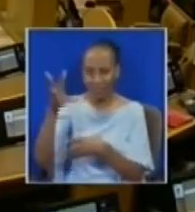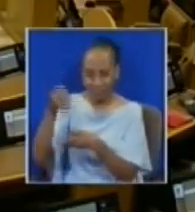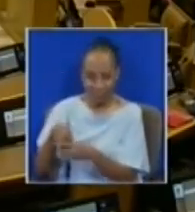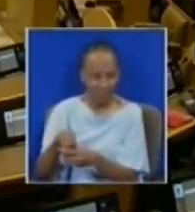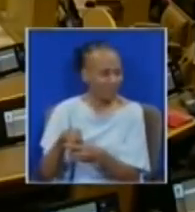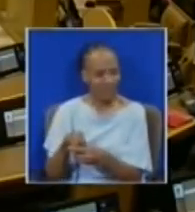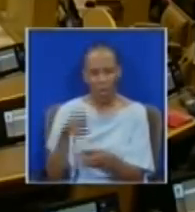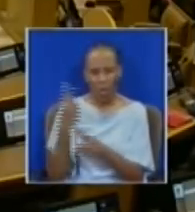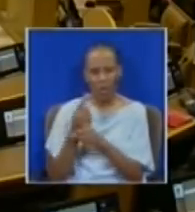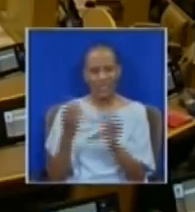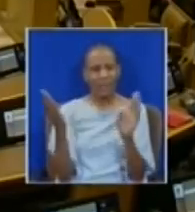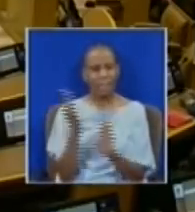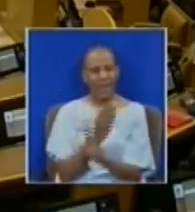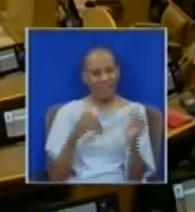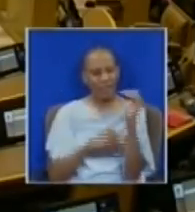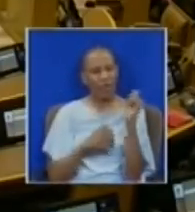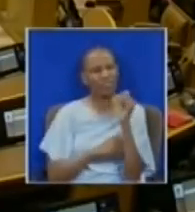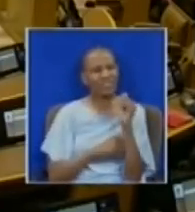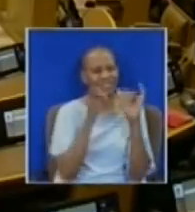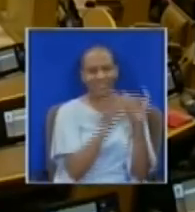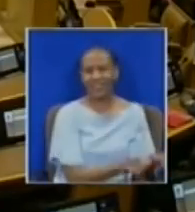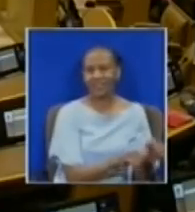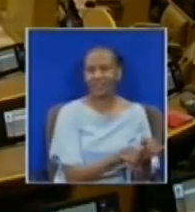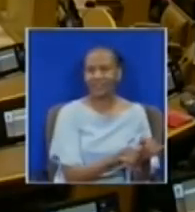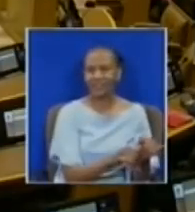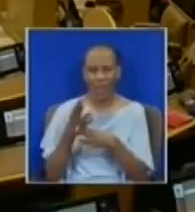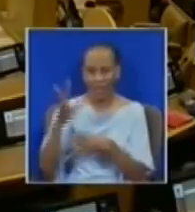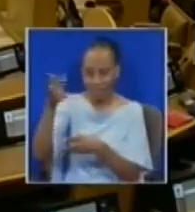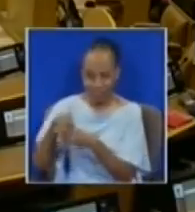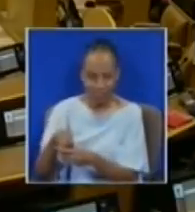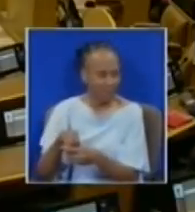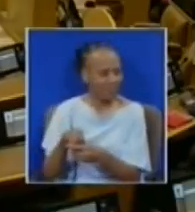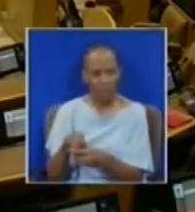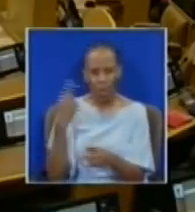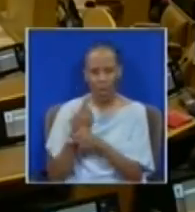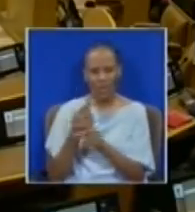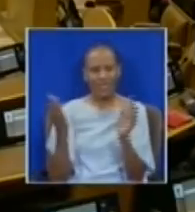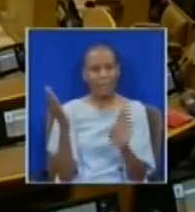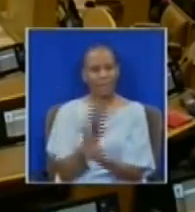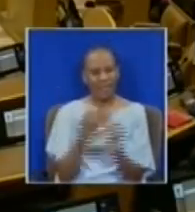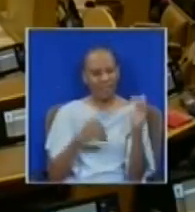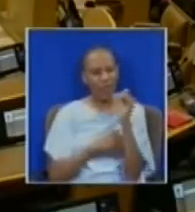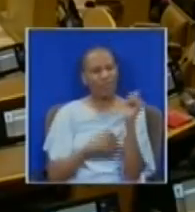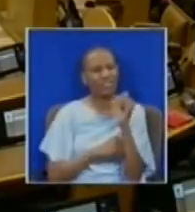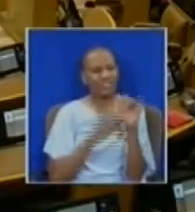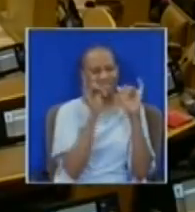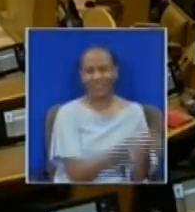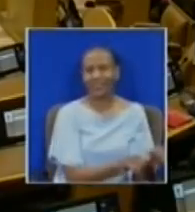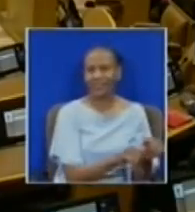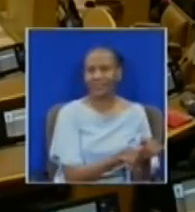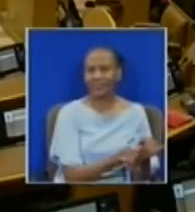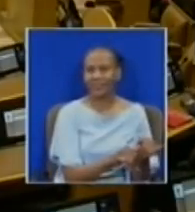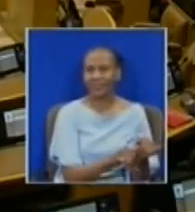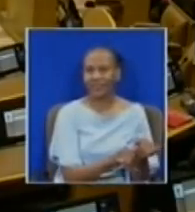bundle in one fell swoop. But what it is and why it's so important is that we have to hold the executive